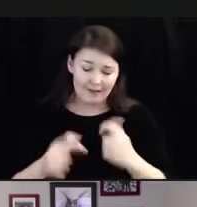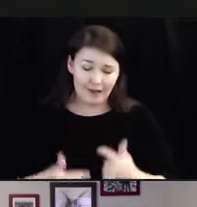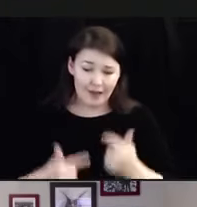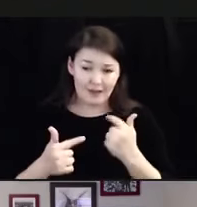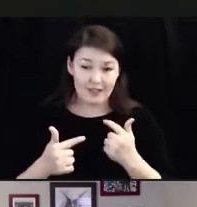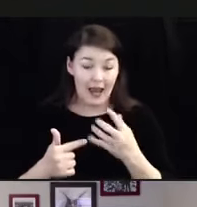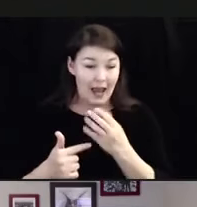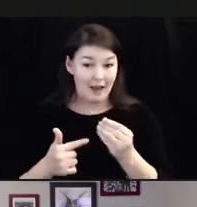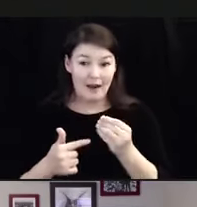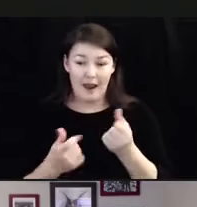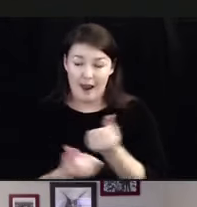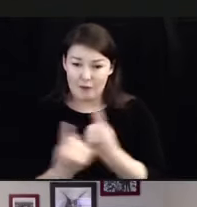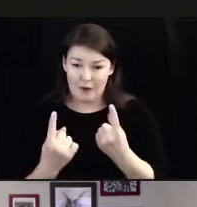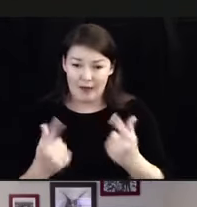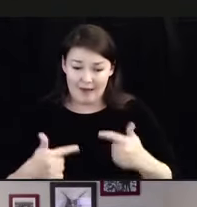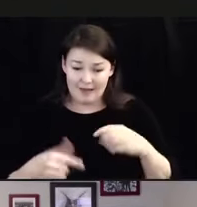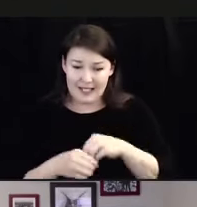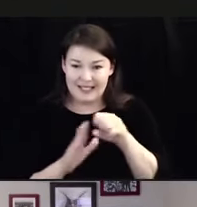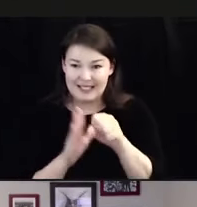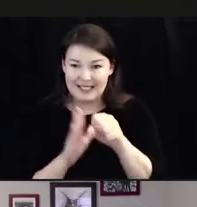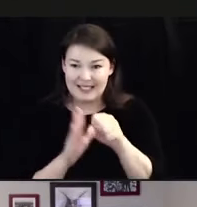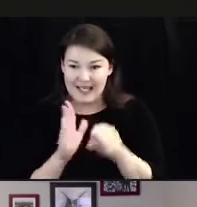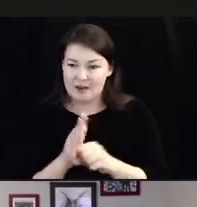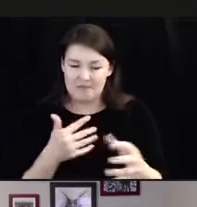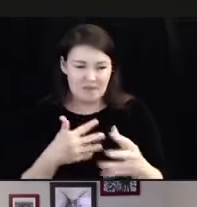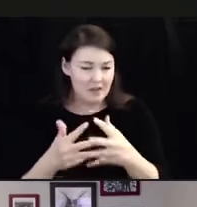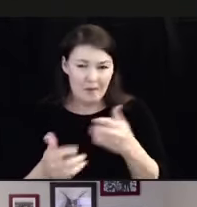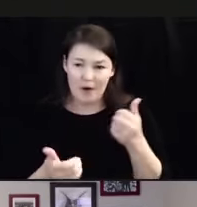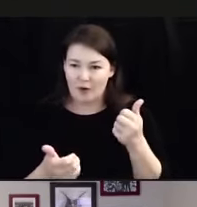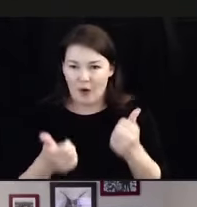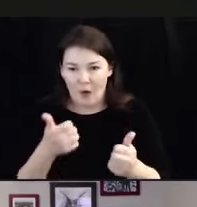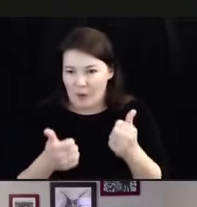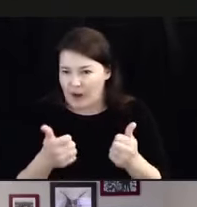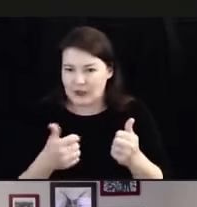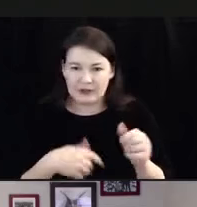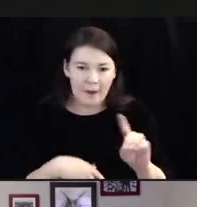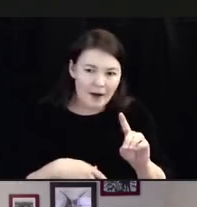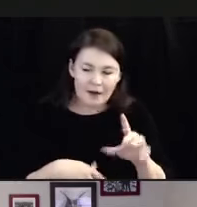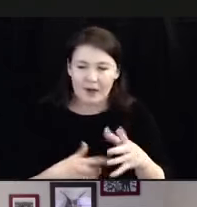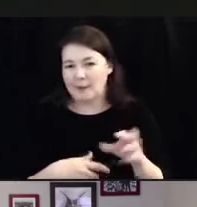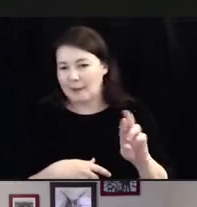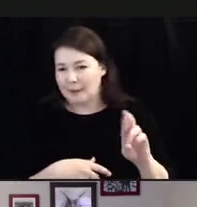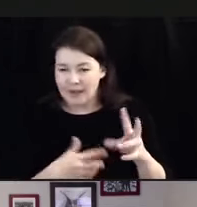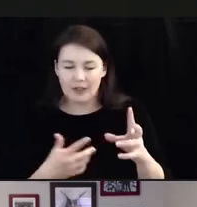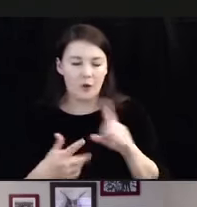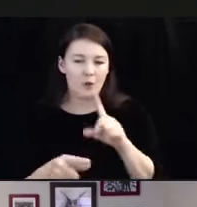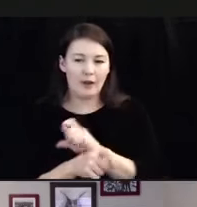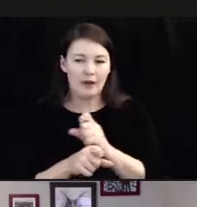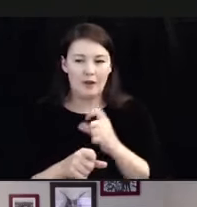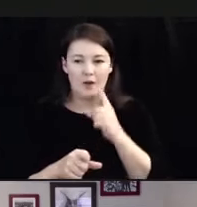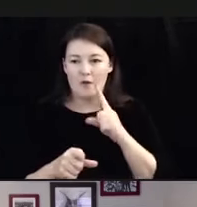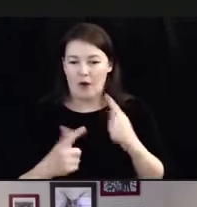would agree that is the most important thing for our economy and our way of life to get done.